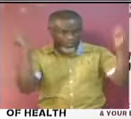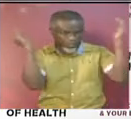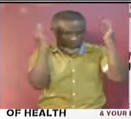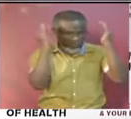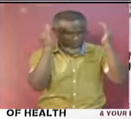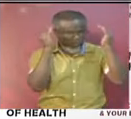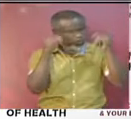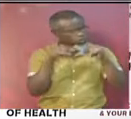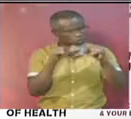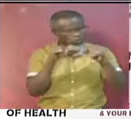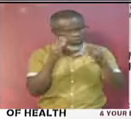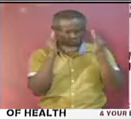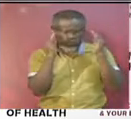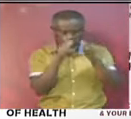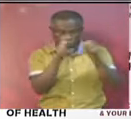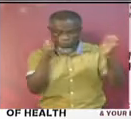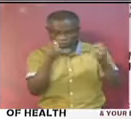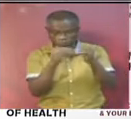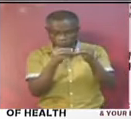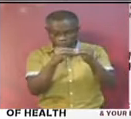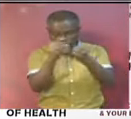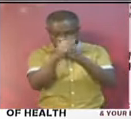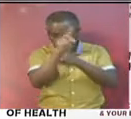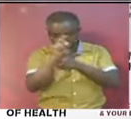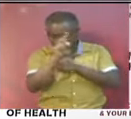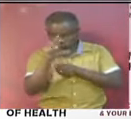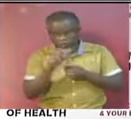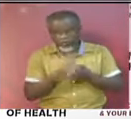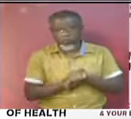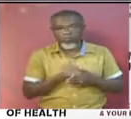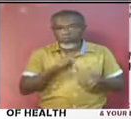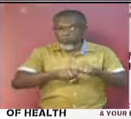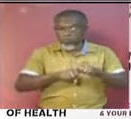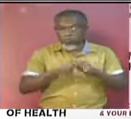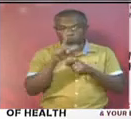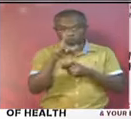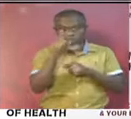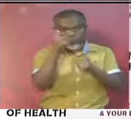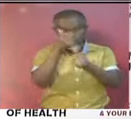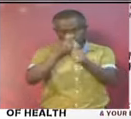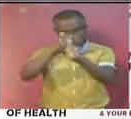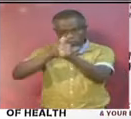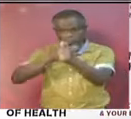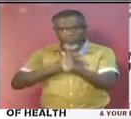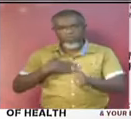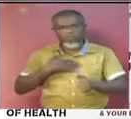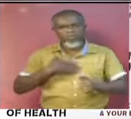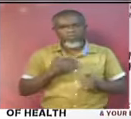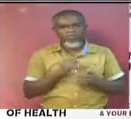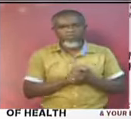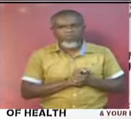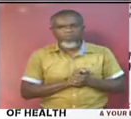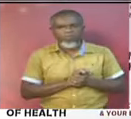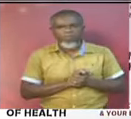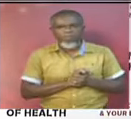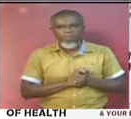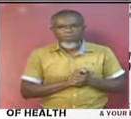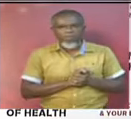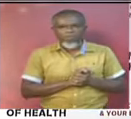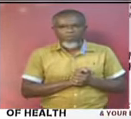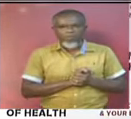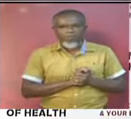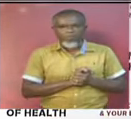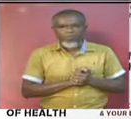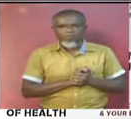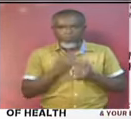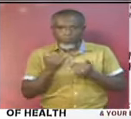more questions, so we will take one brief question per media house as we proceed, and we